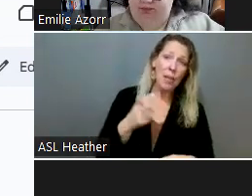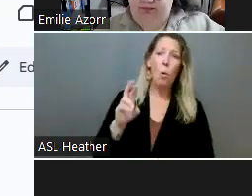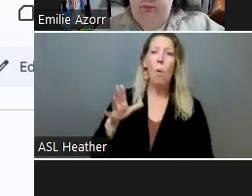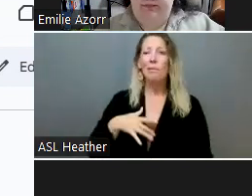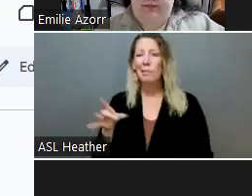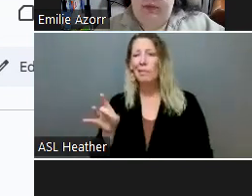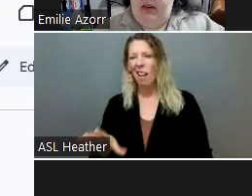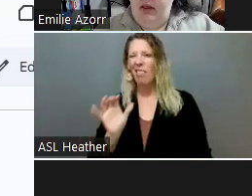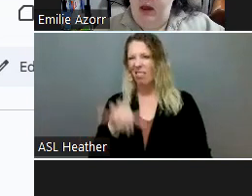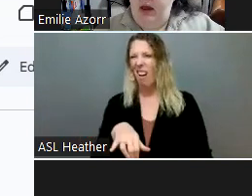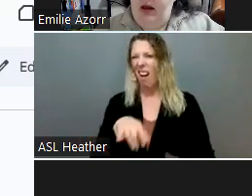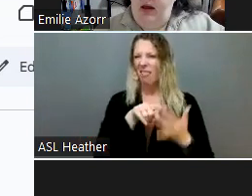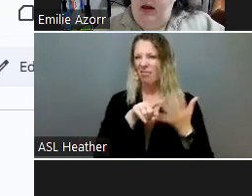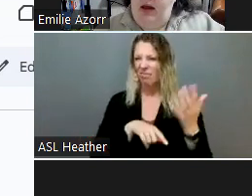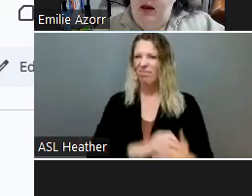things.